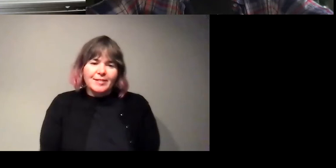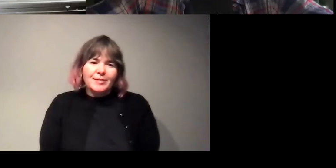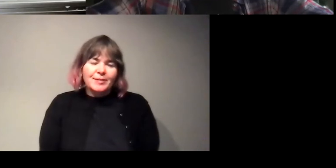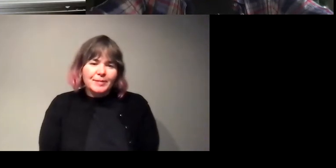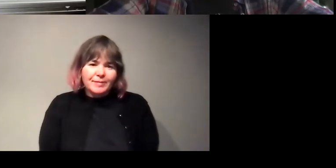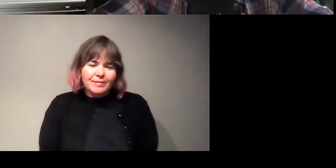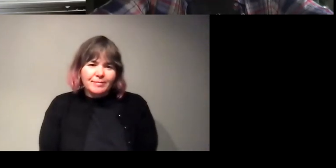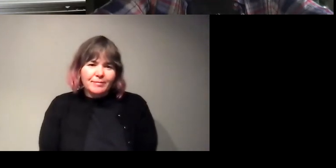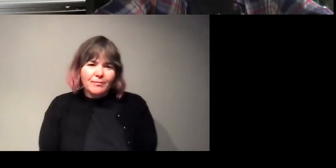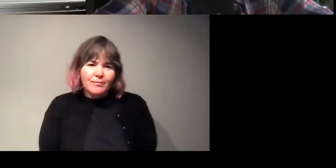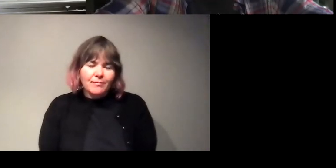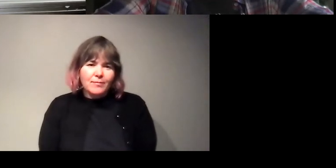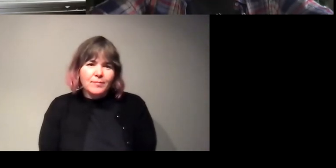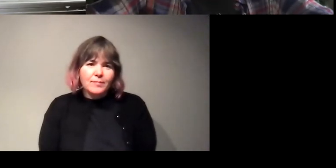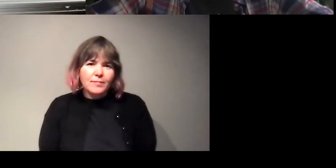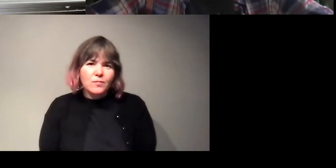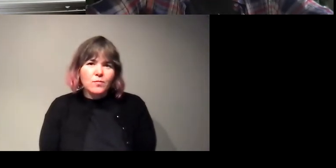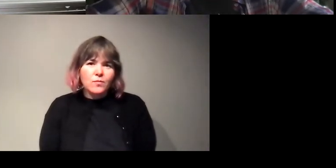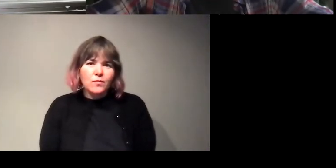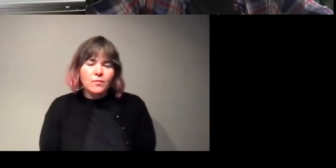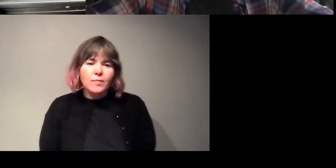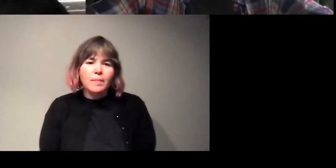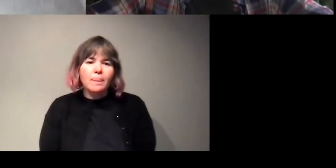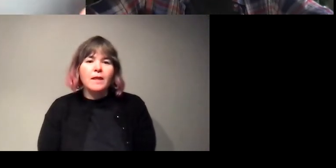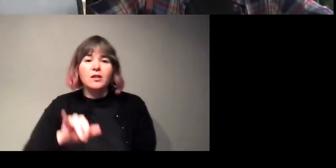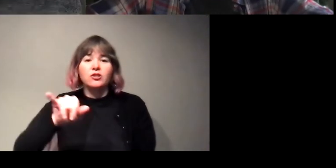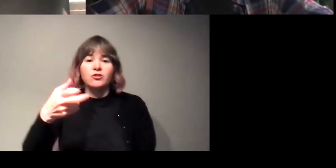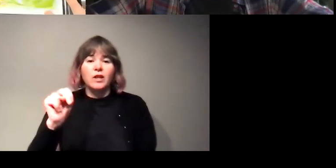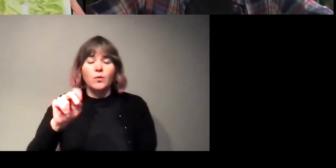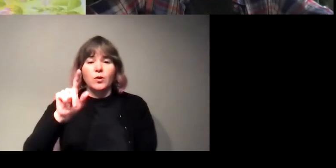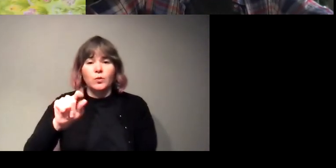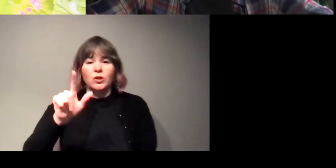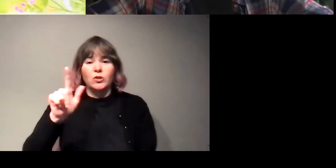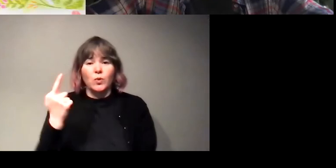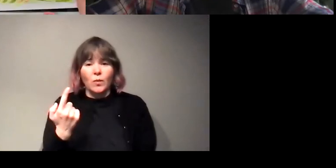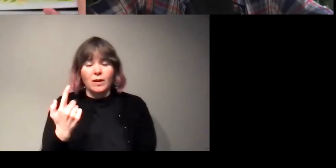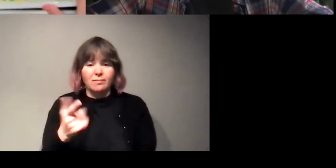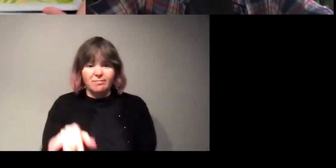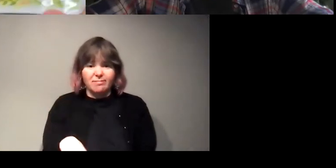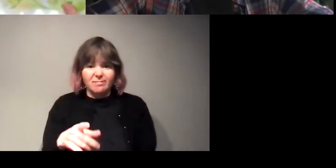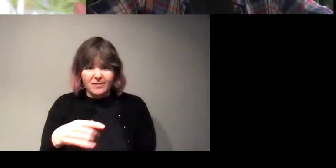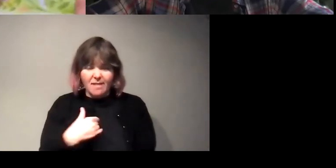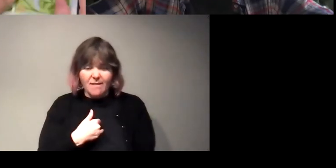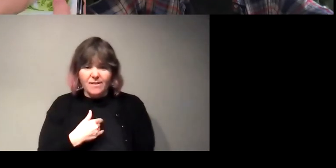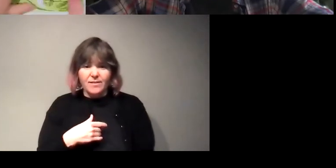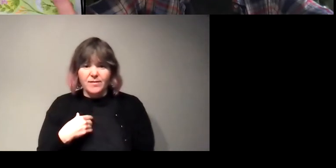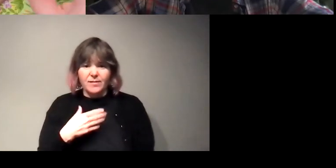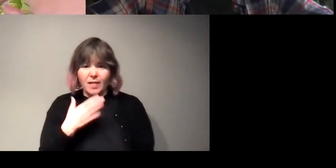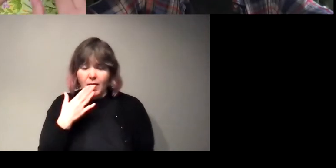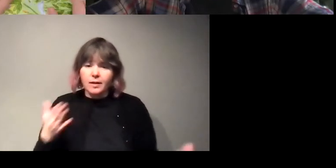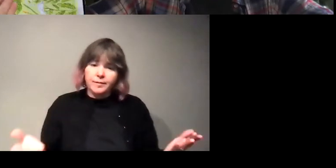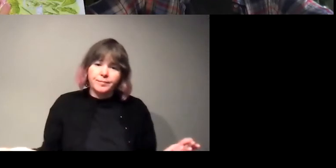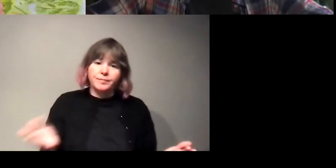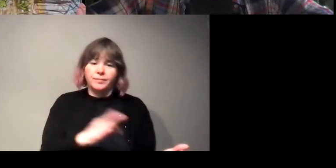so let's see. Here's January 2021. So we have like all sorts of, come